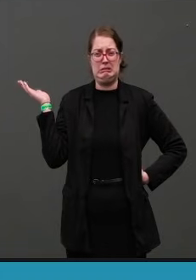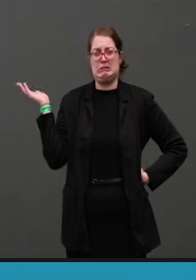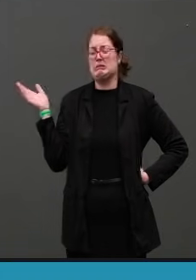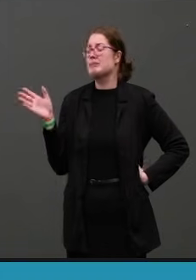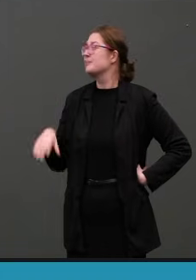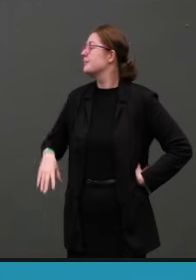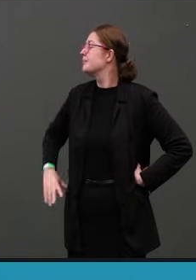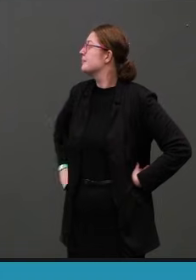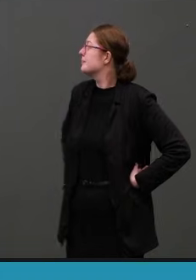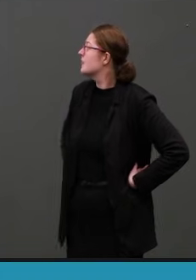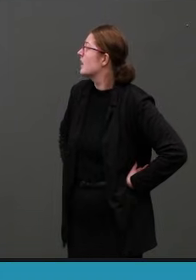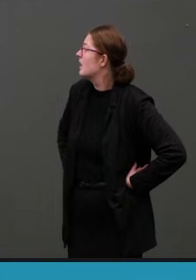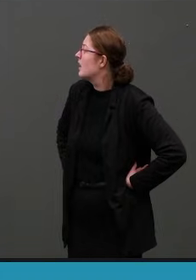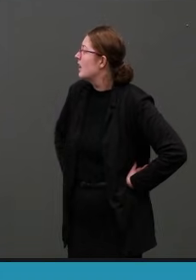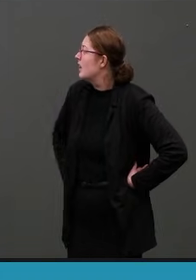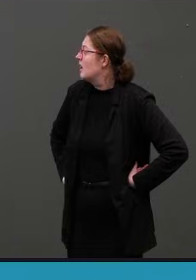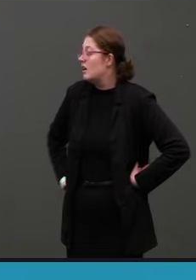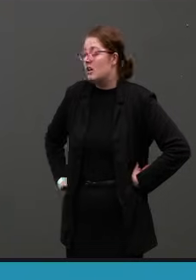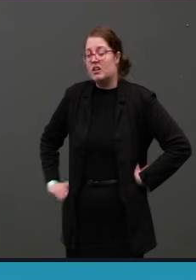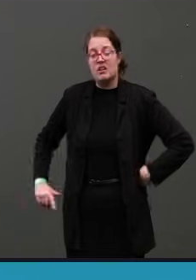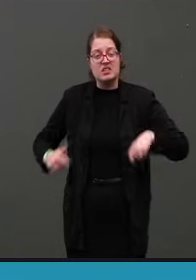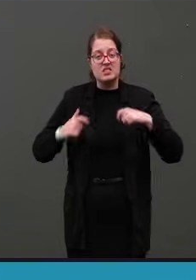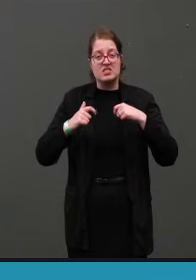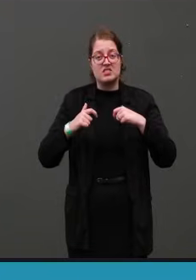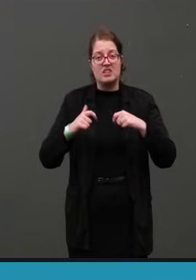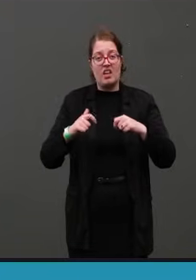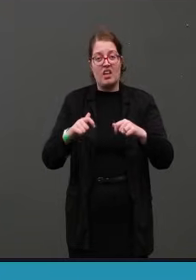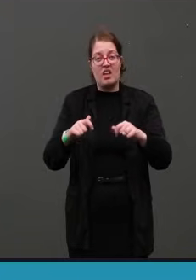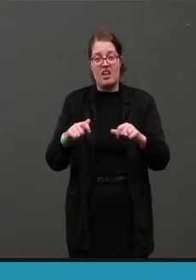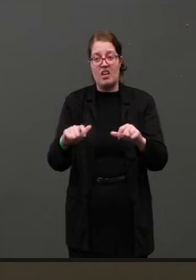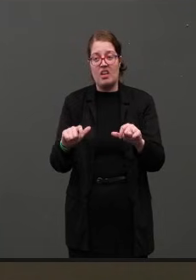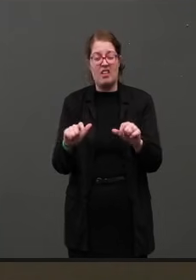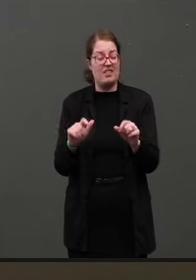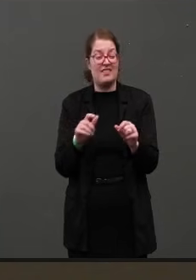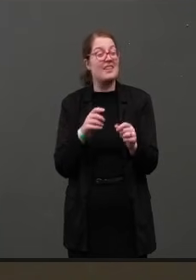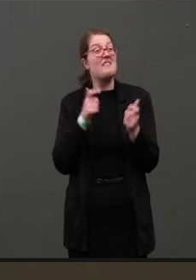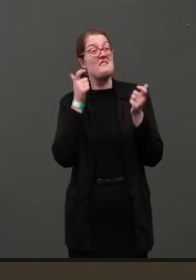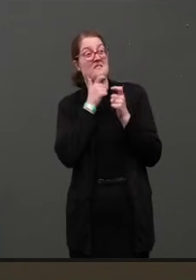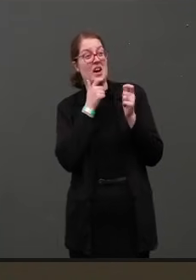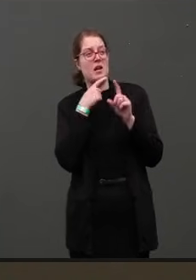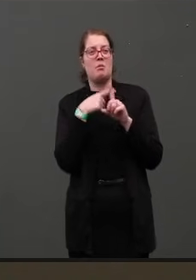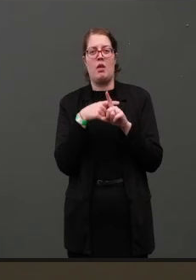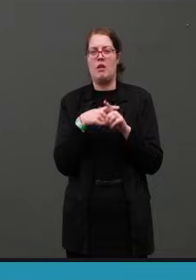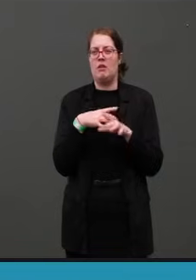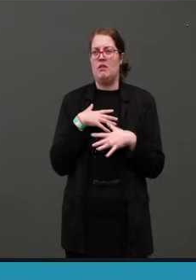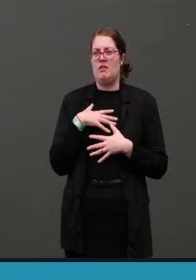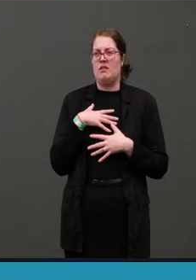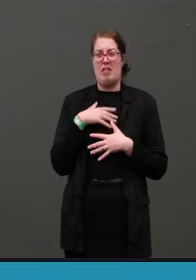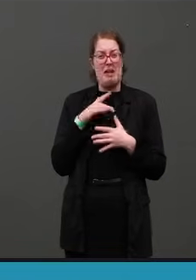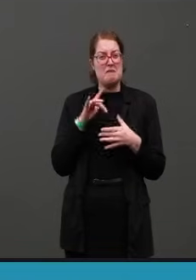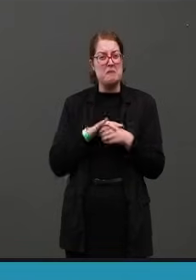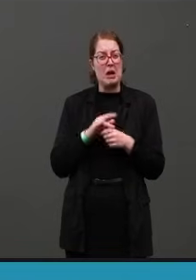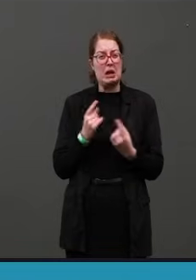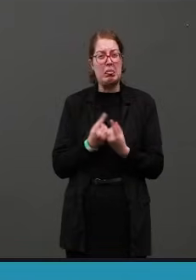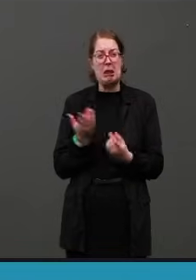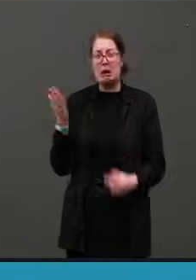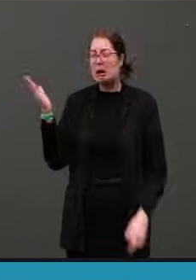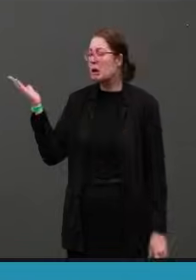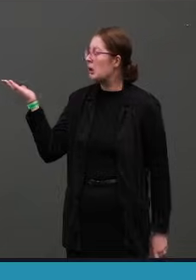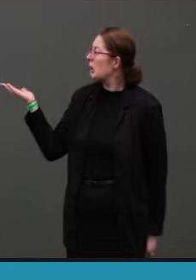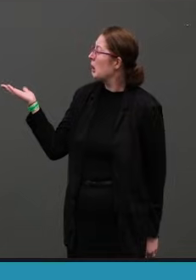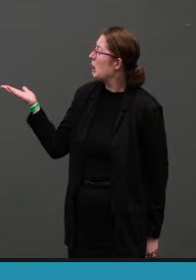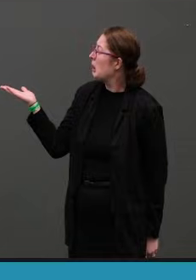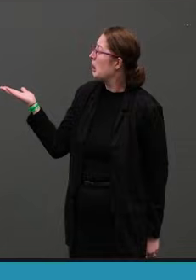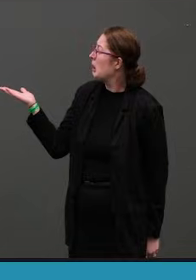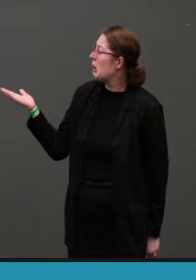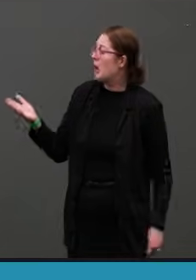Which to this day continues to both amuse and horrify me. I mean, look at that fucking thing. Has any real writer